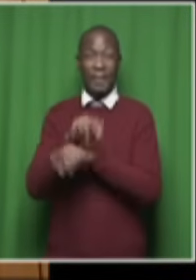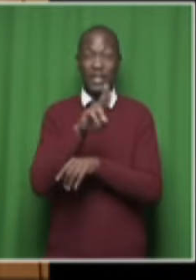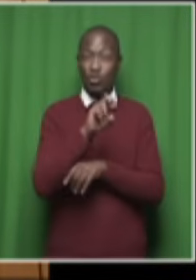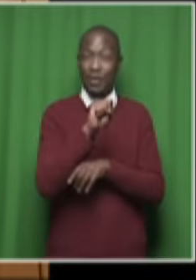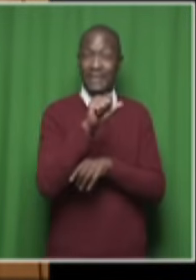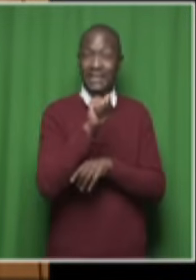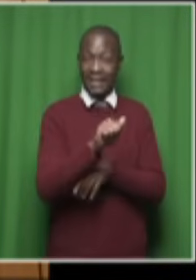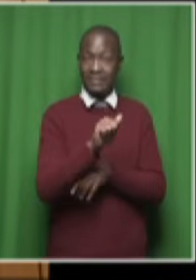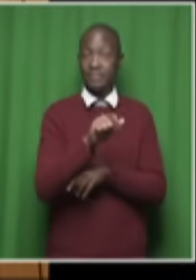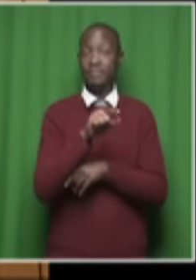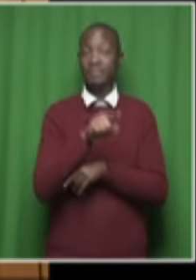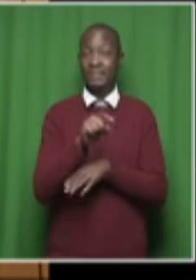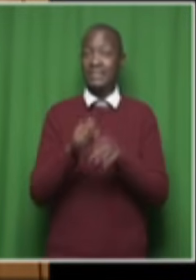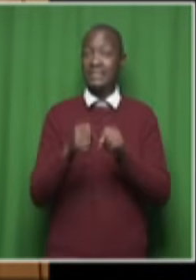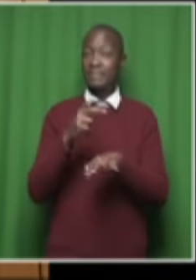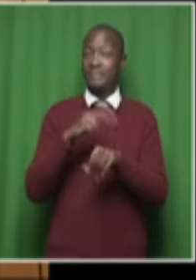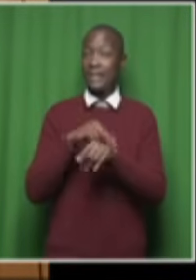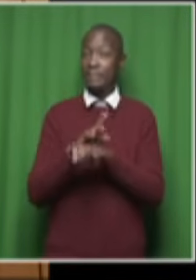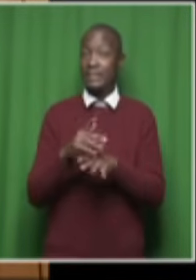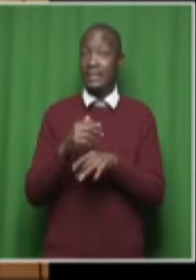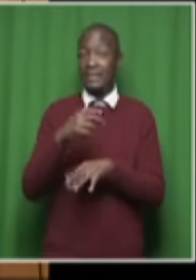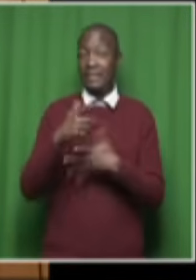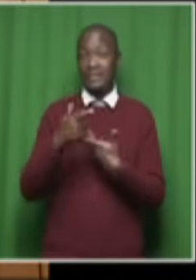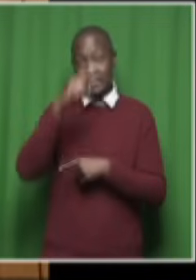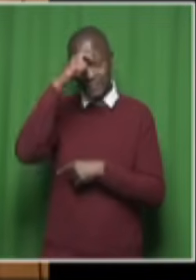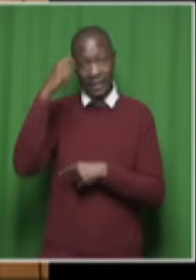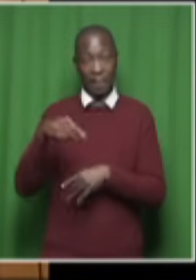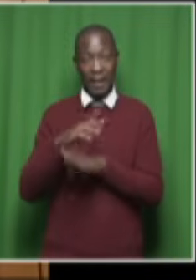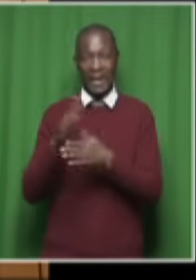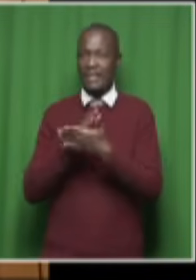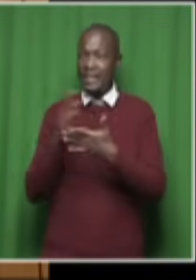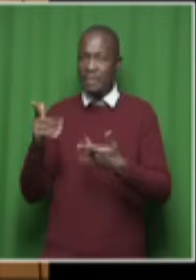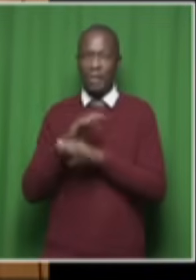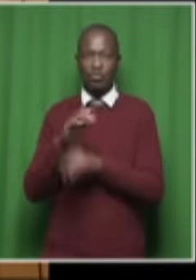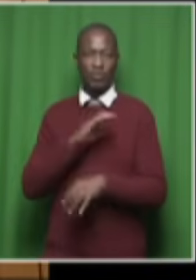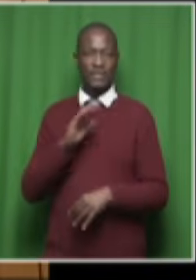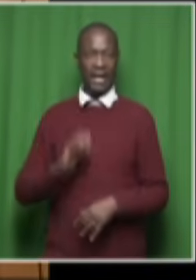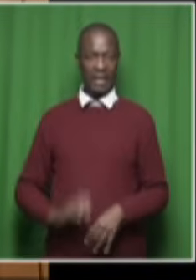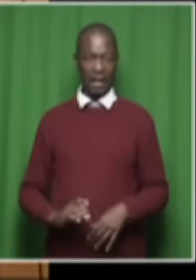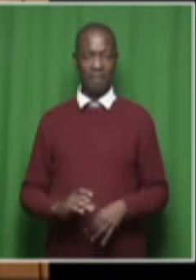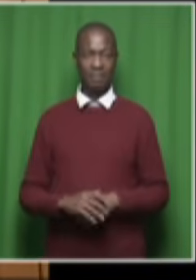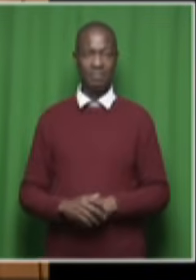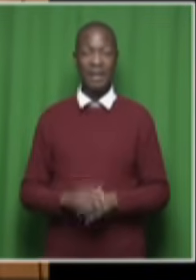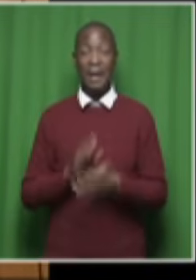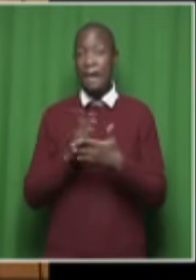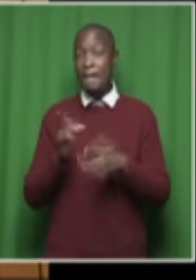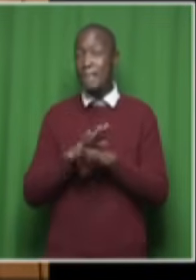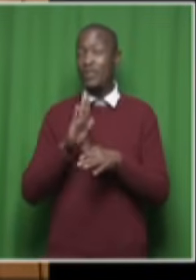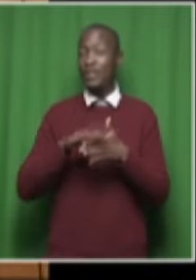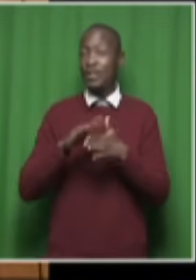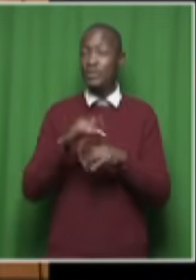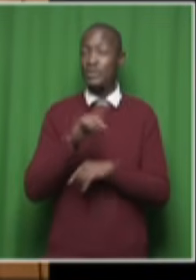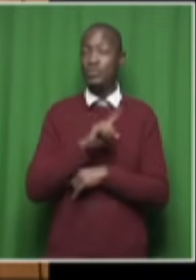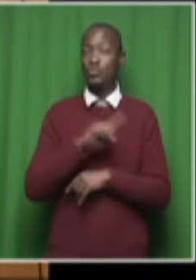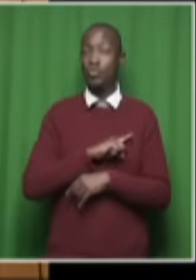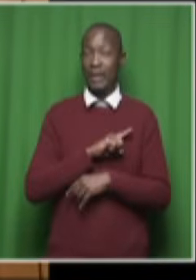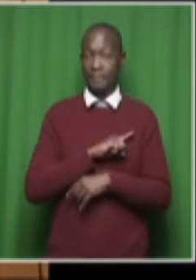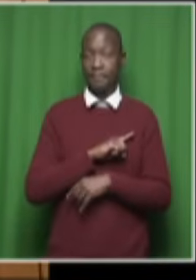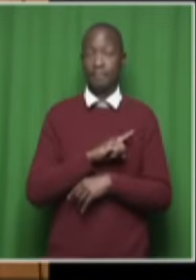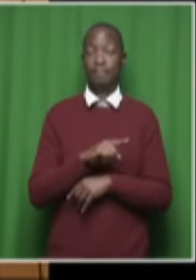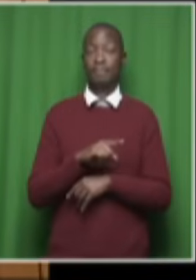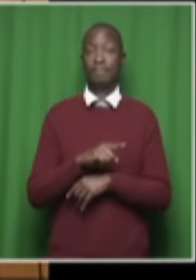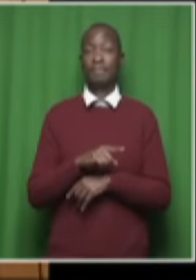as well at certain times in this summer, and in parts of China, as I know. Part of the reason for that is